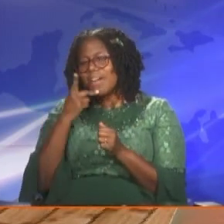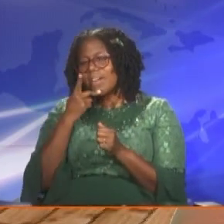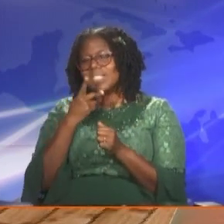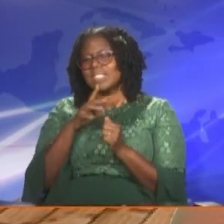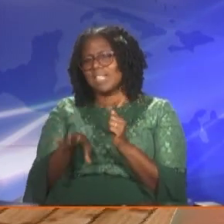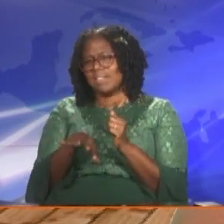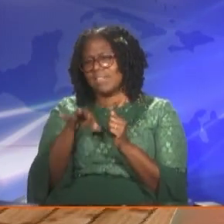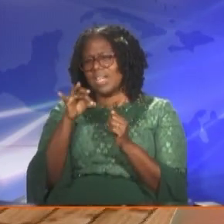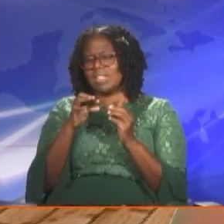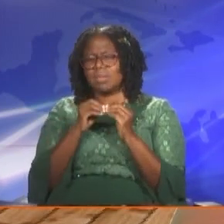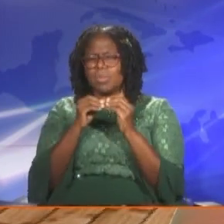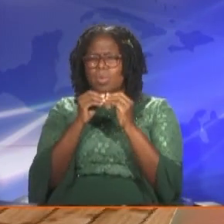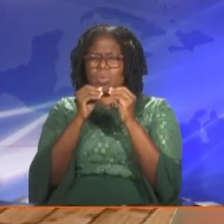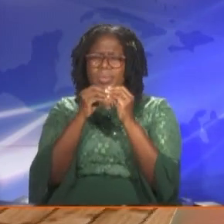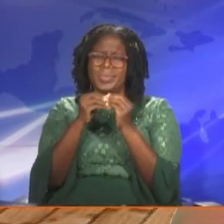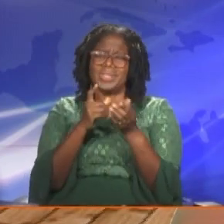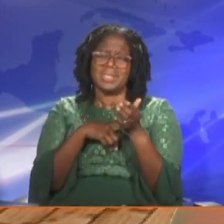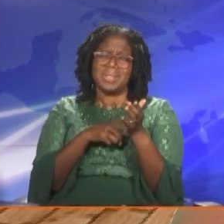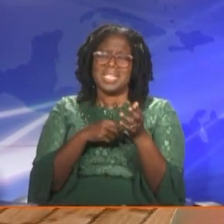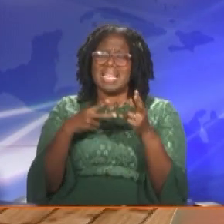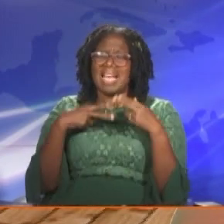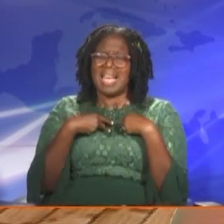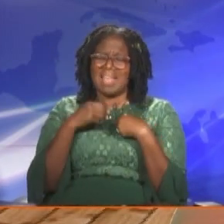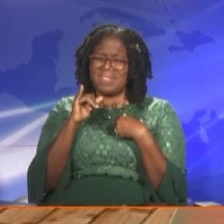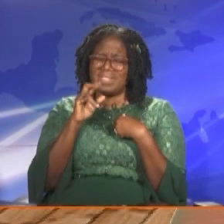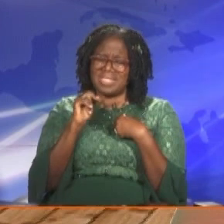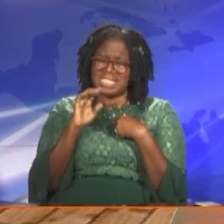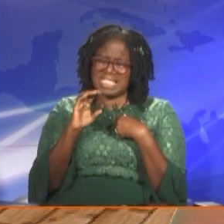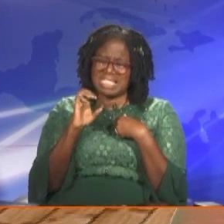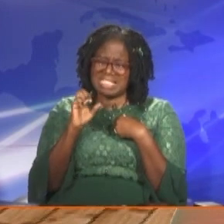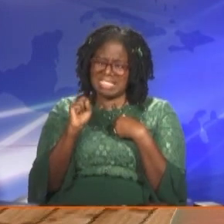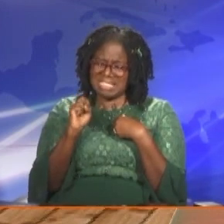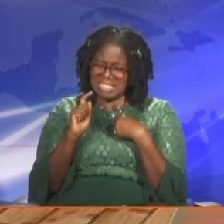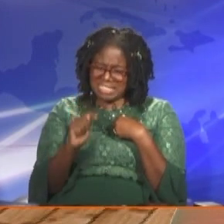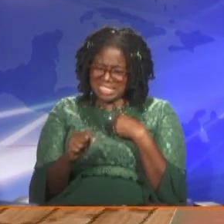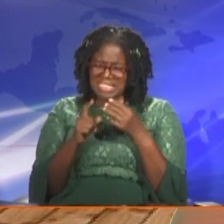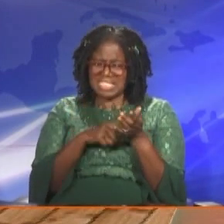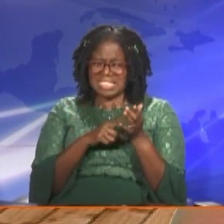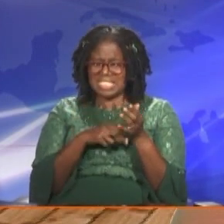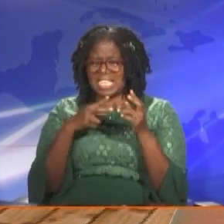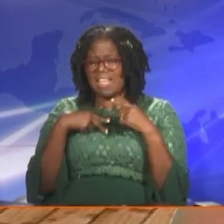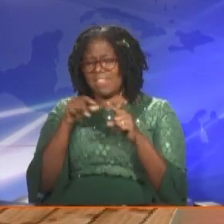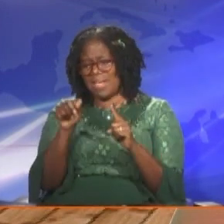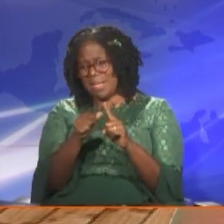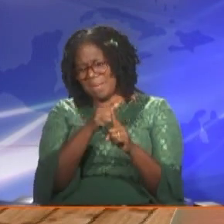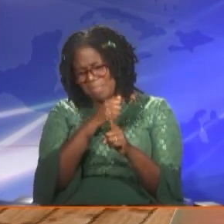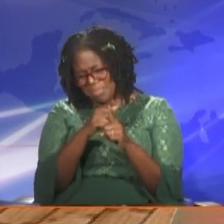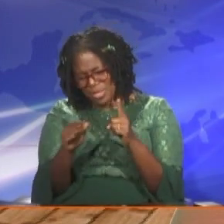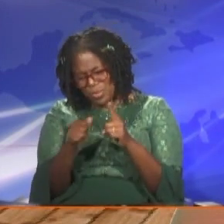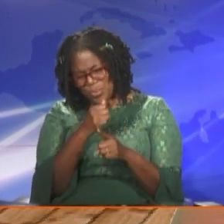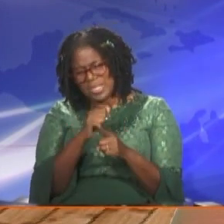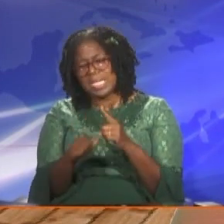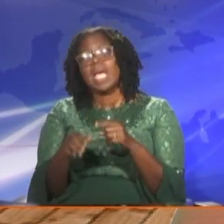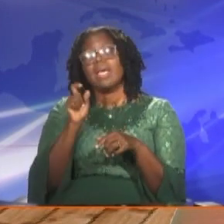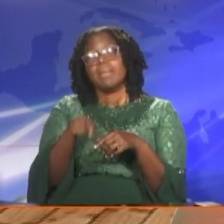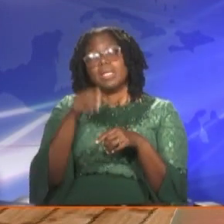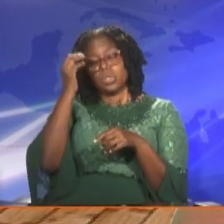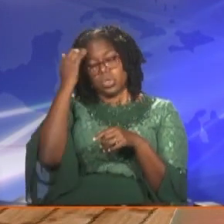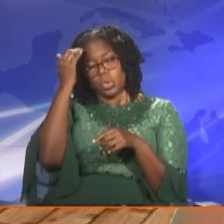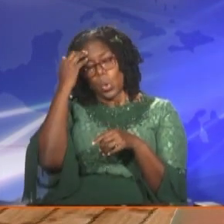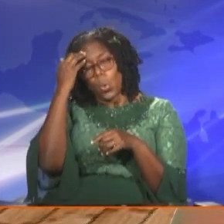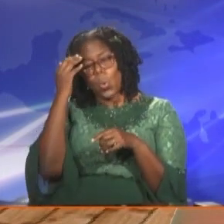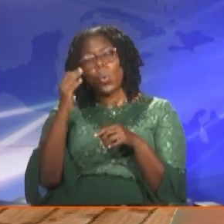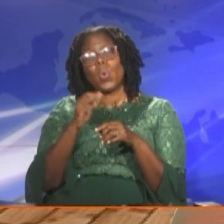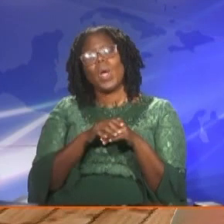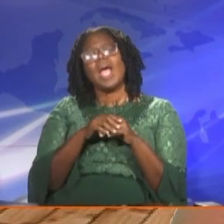whether it's incest, abuse, knowing the personality of the parents as well is important to determine